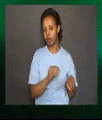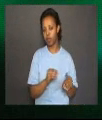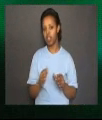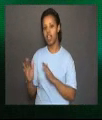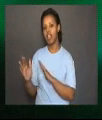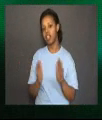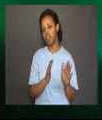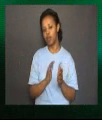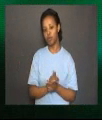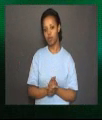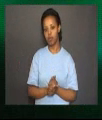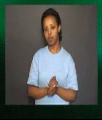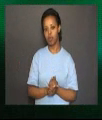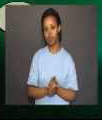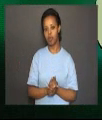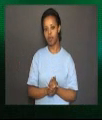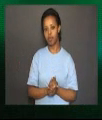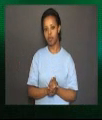Students, let's get ready.